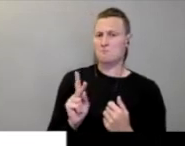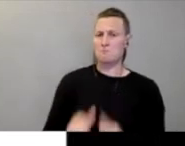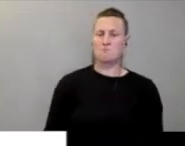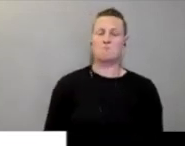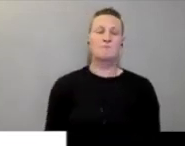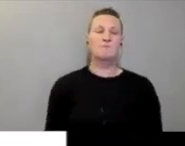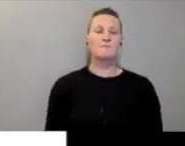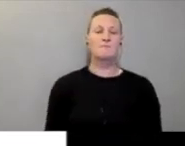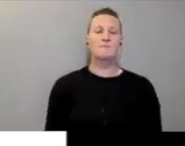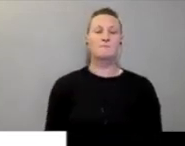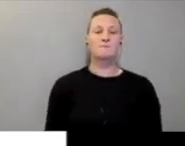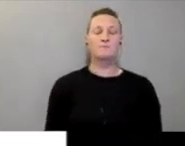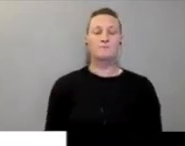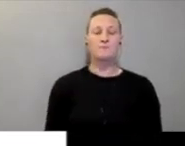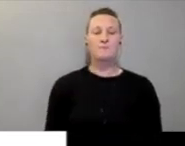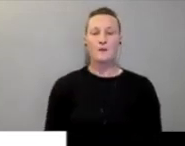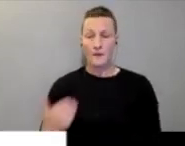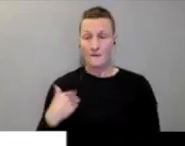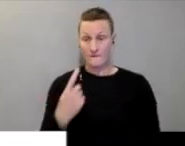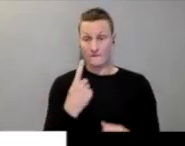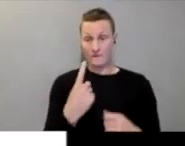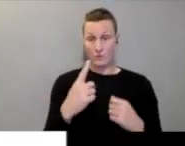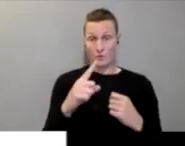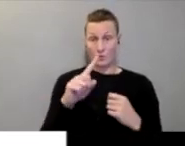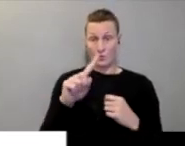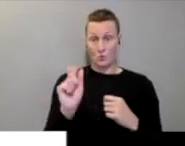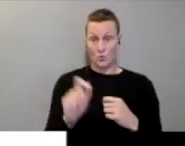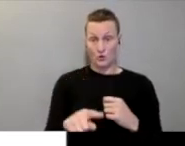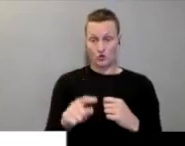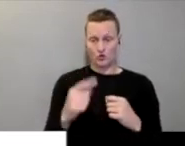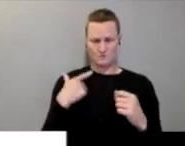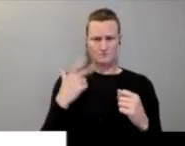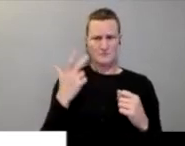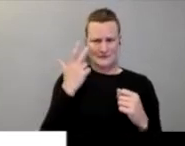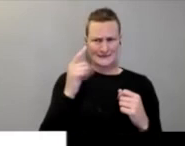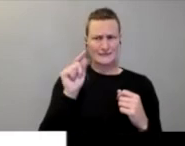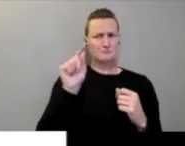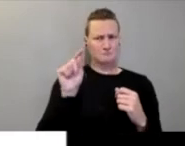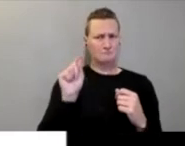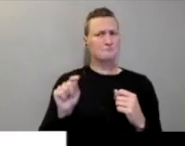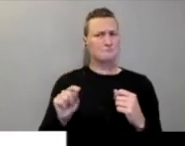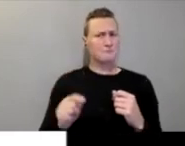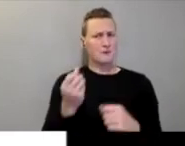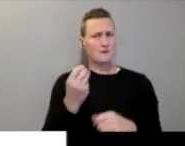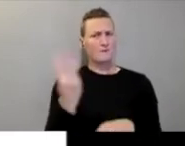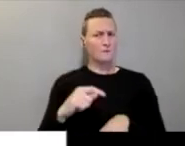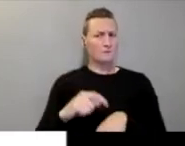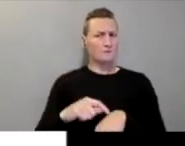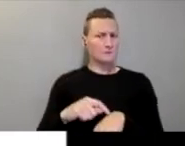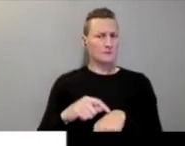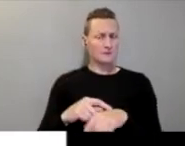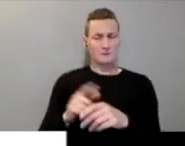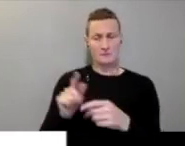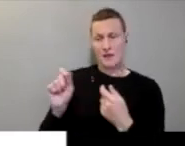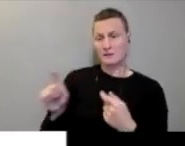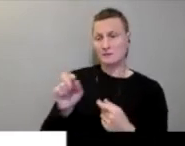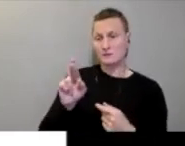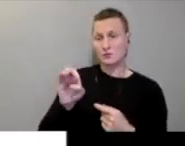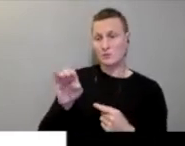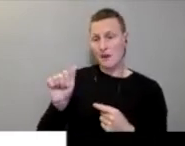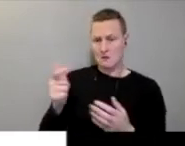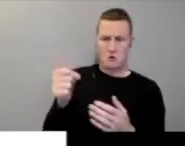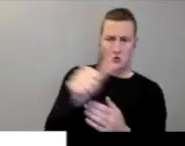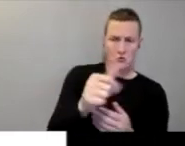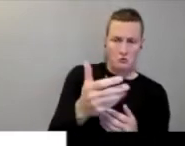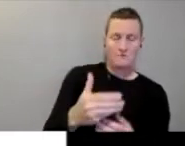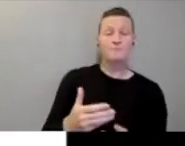There is one question that I've seen a few times, Rebecca, and everyone else maybe can answer too. Can some of the events be